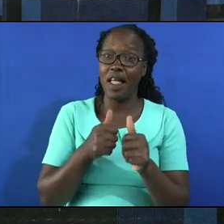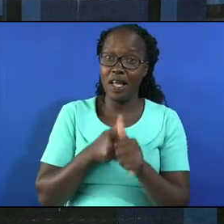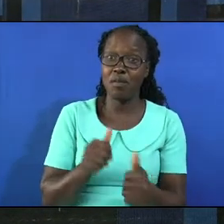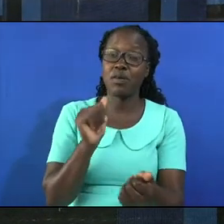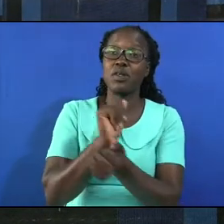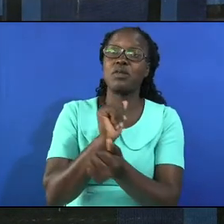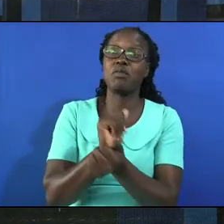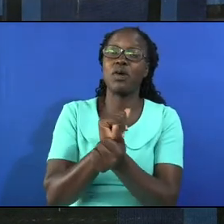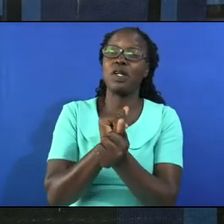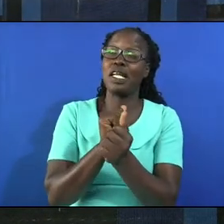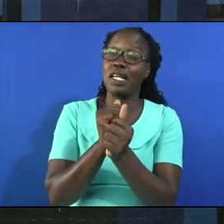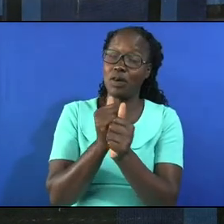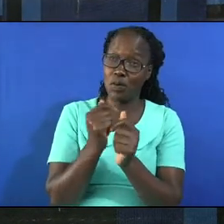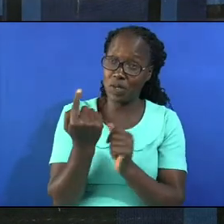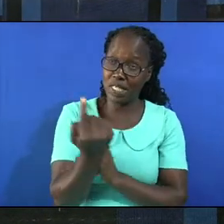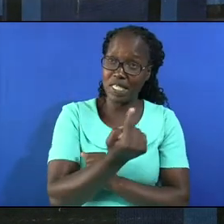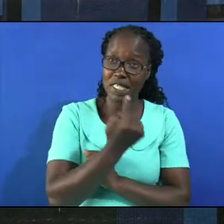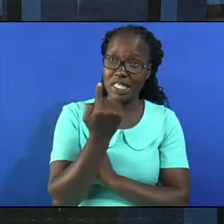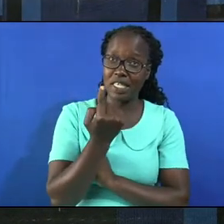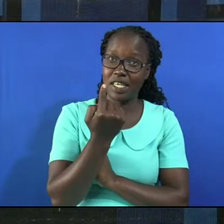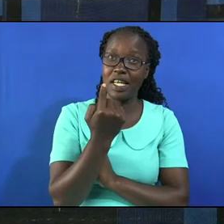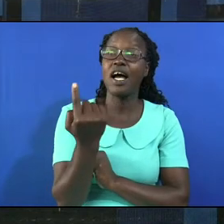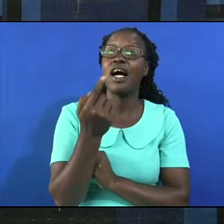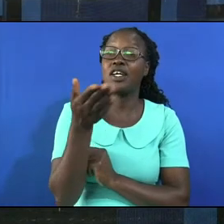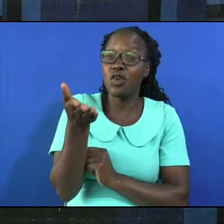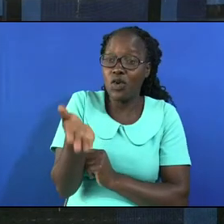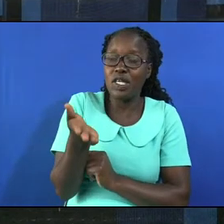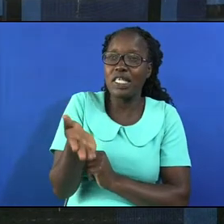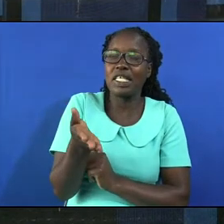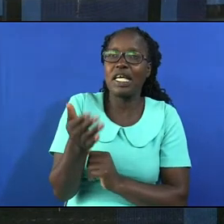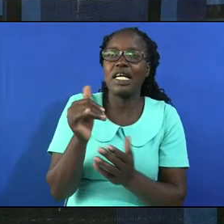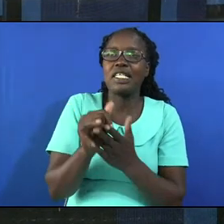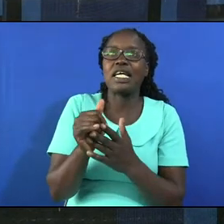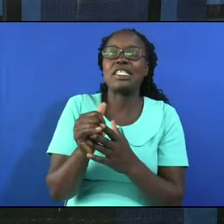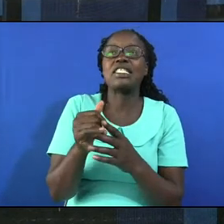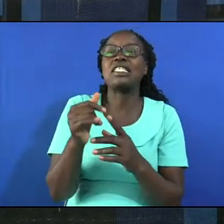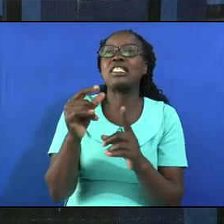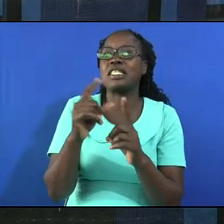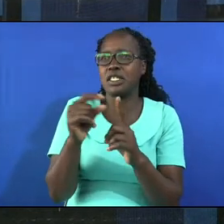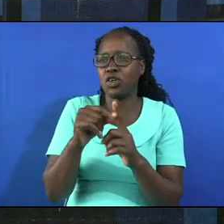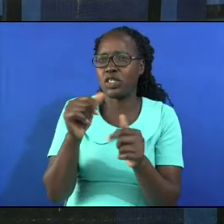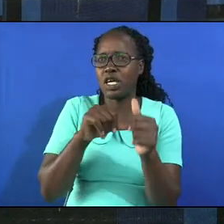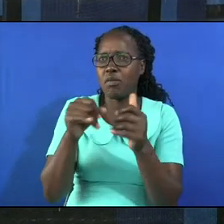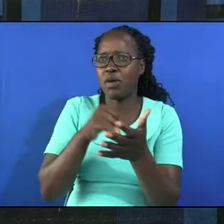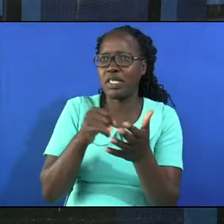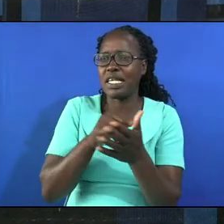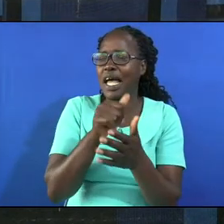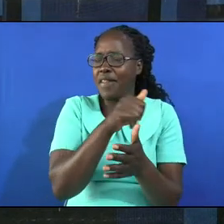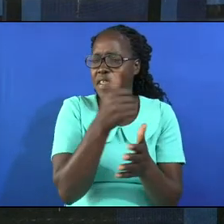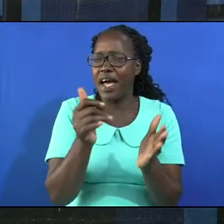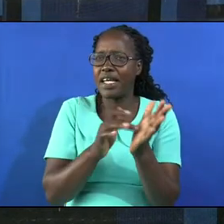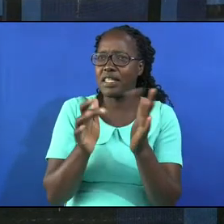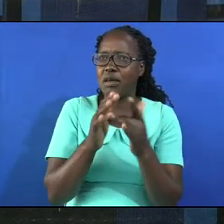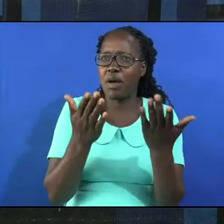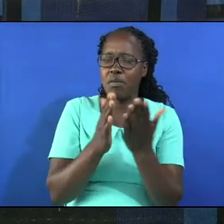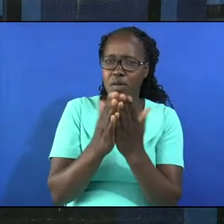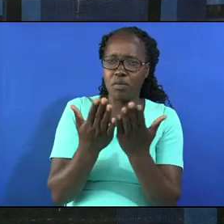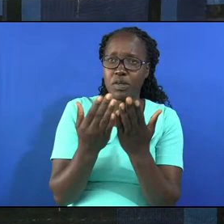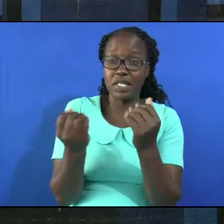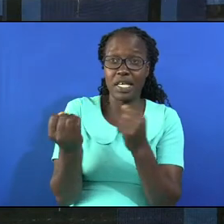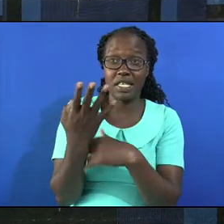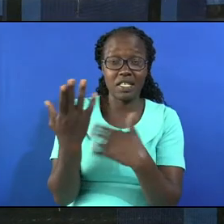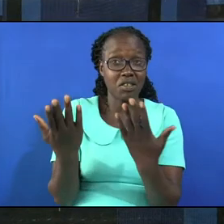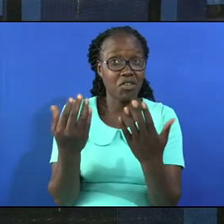Apostle Paul was single, and it is only here that he makes reference. The rest of the Bible books he wrote,